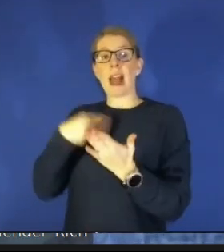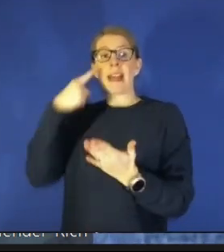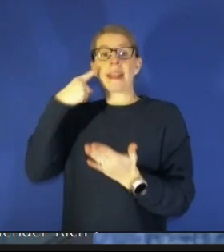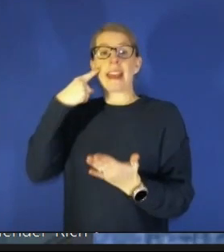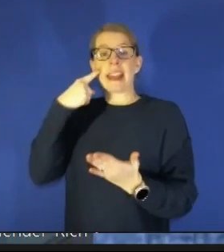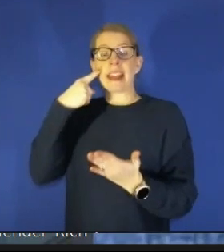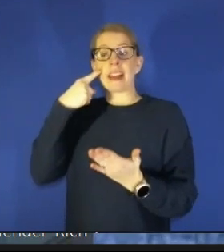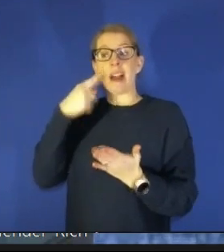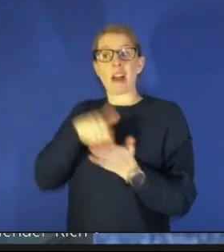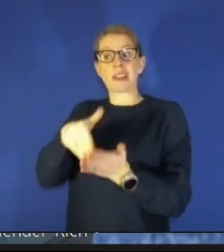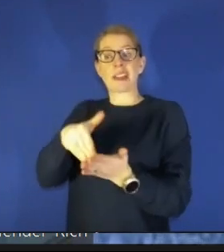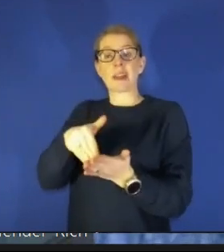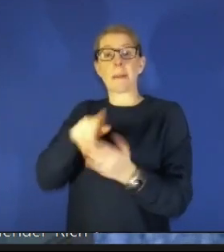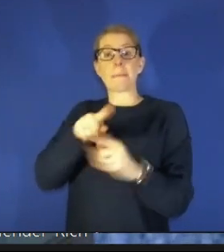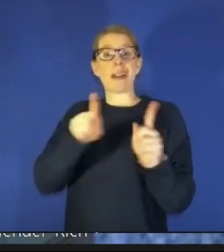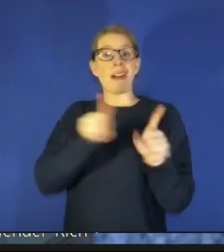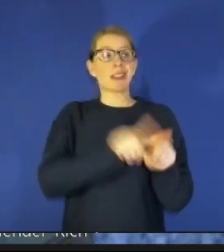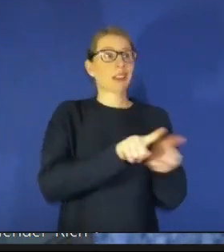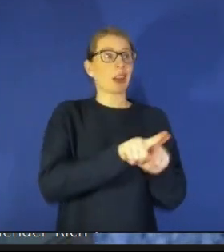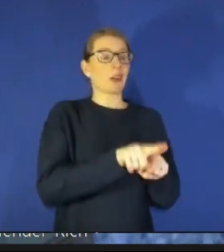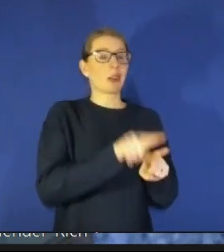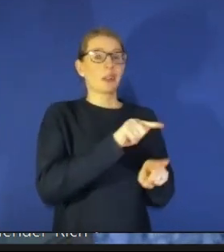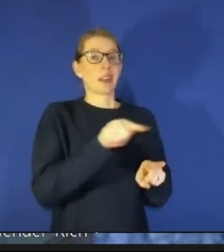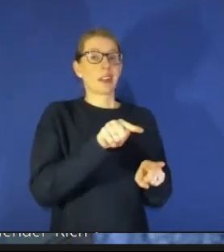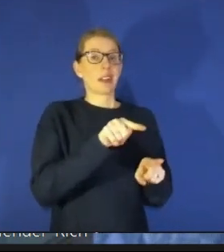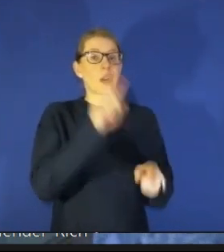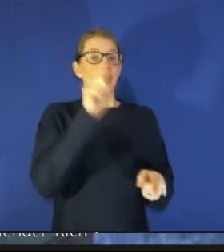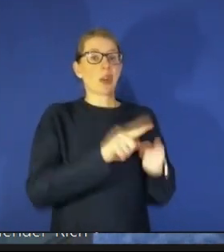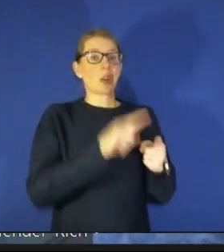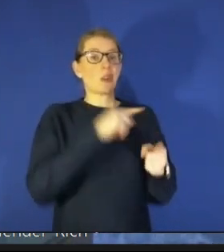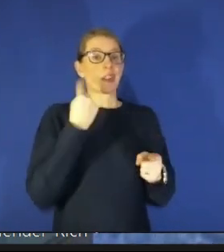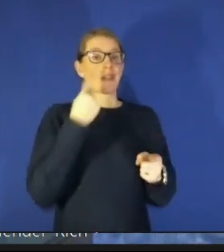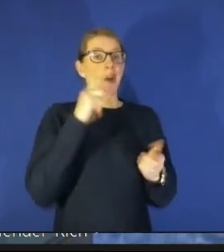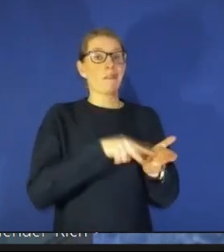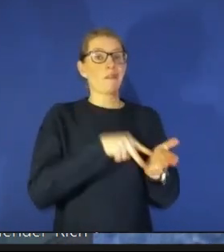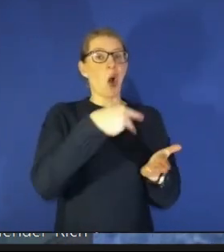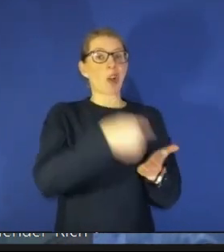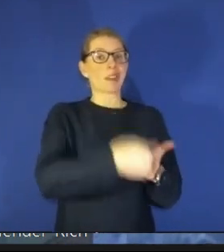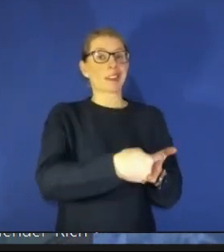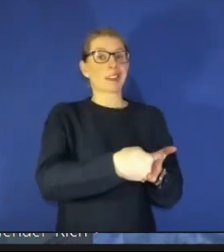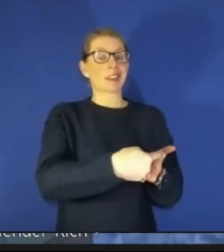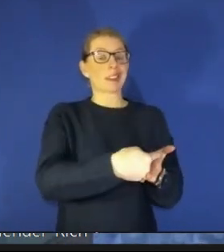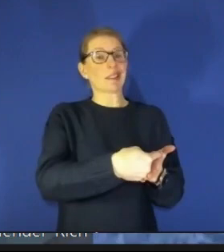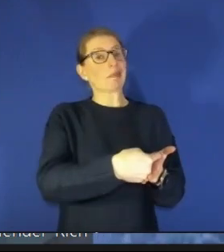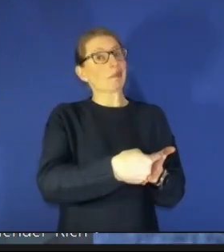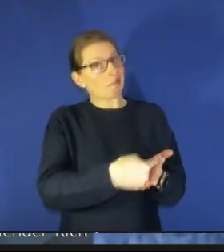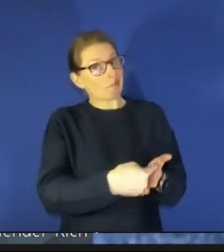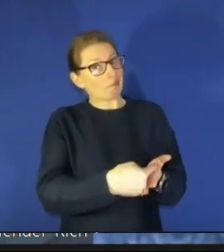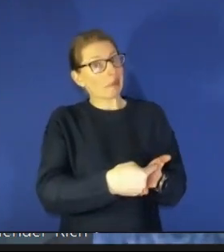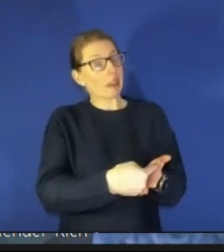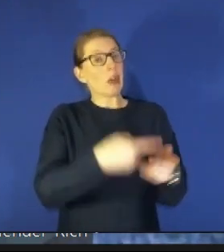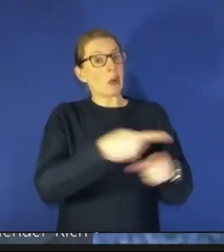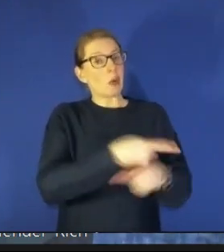about frequently. It's also in order to reduce the risk of falls, which have a lot of downstream effects related to somebody's overall